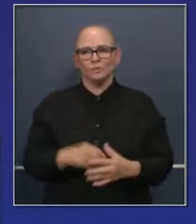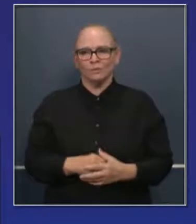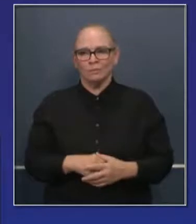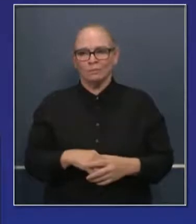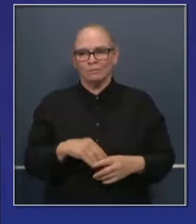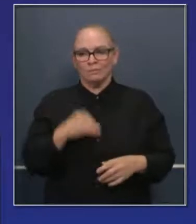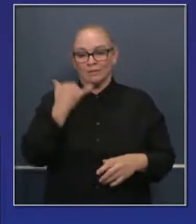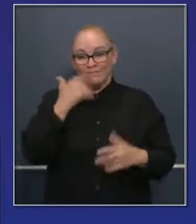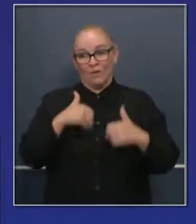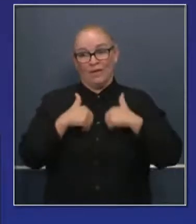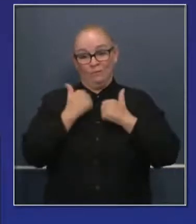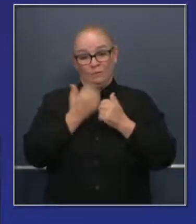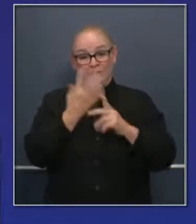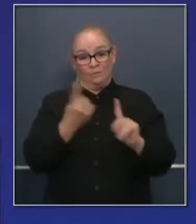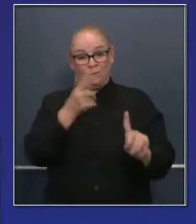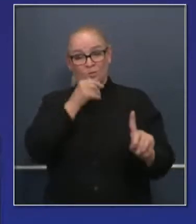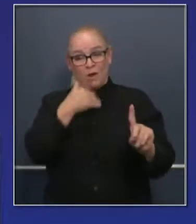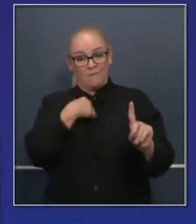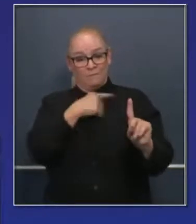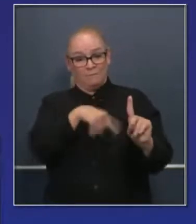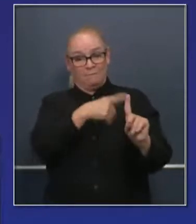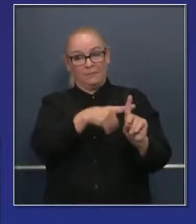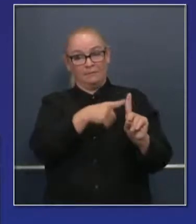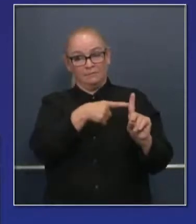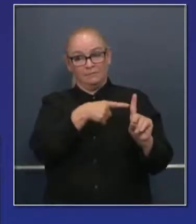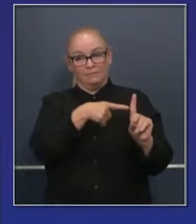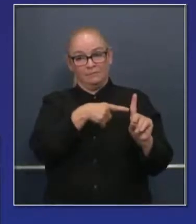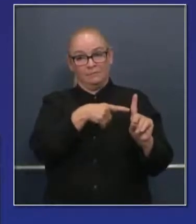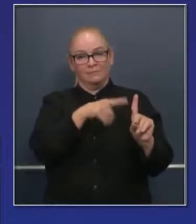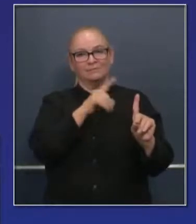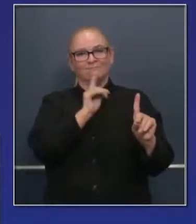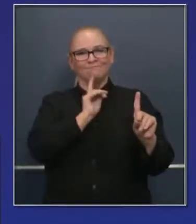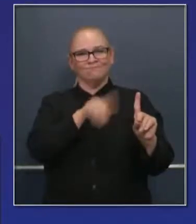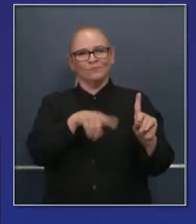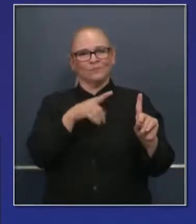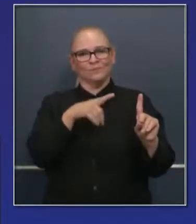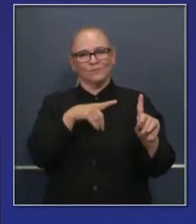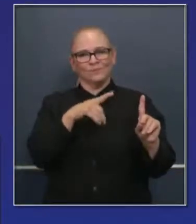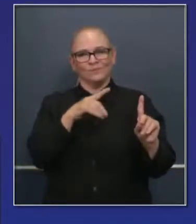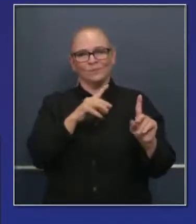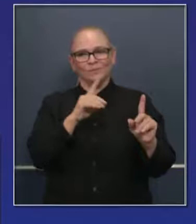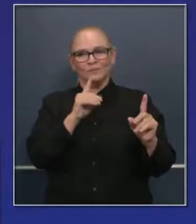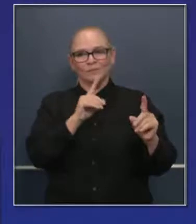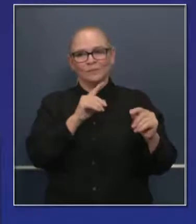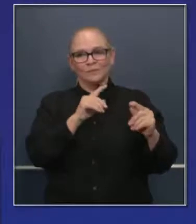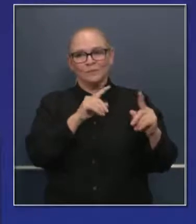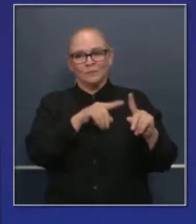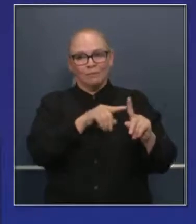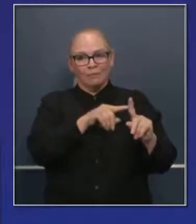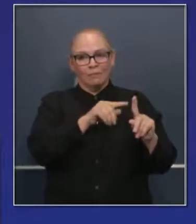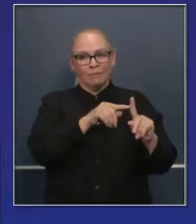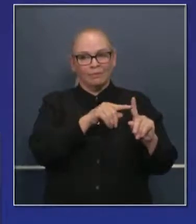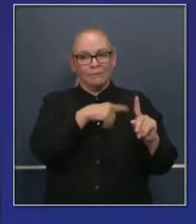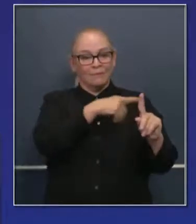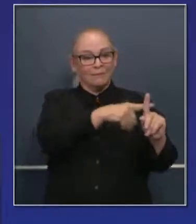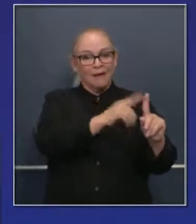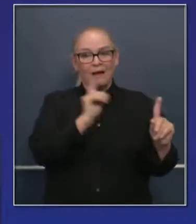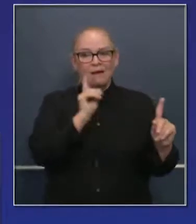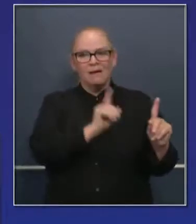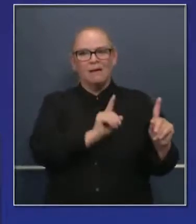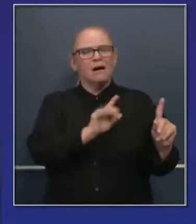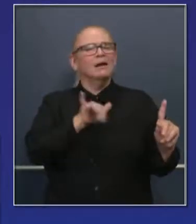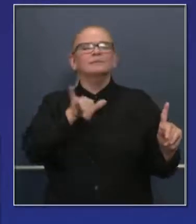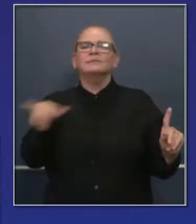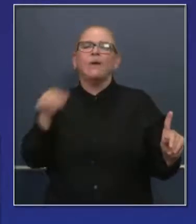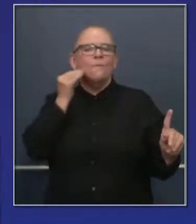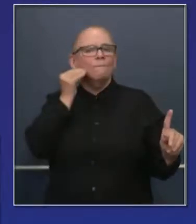are living with someone who's tested positive or has come into contact with someone who's tested positive, please stay at home.